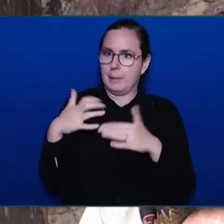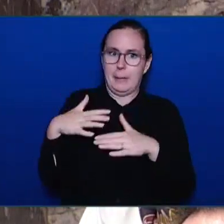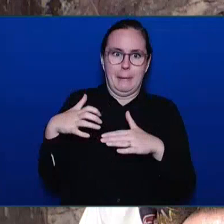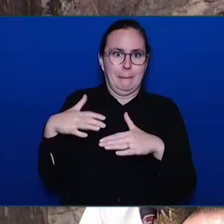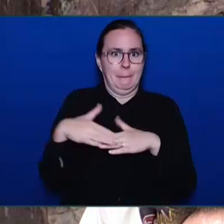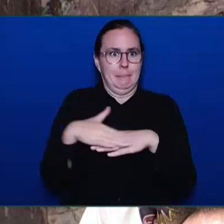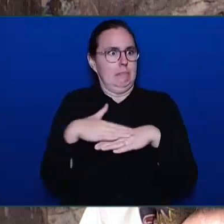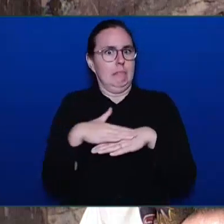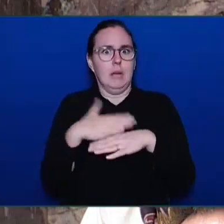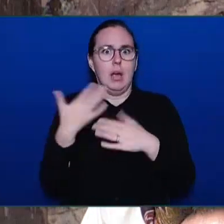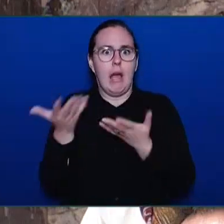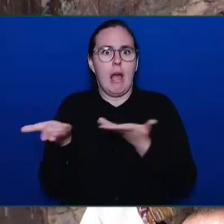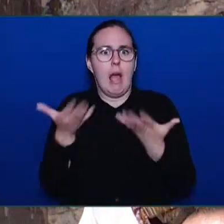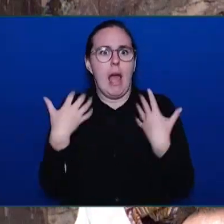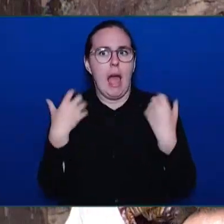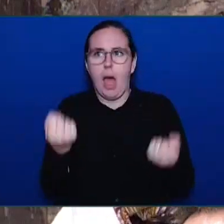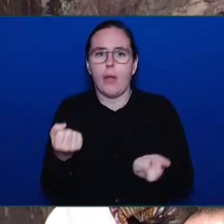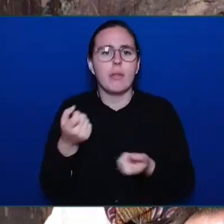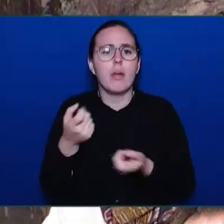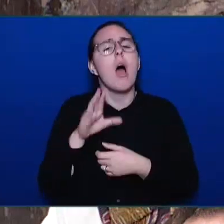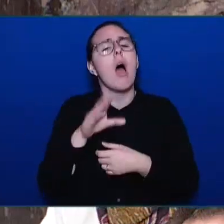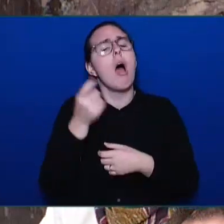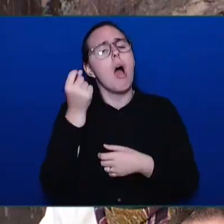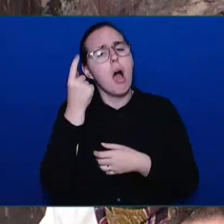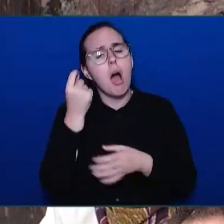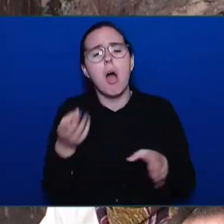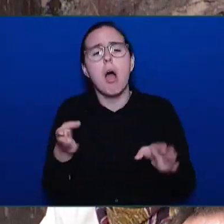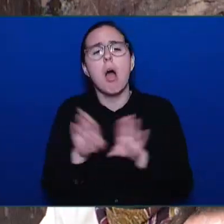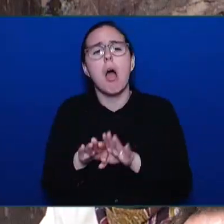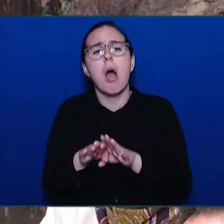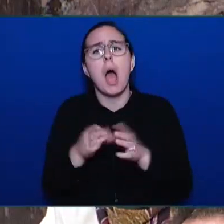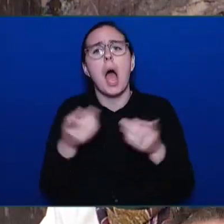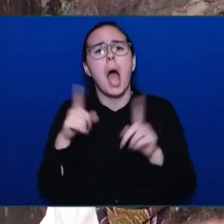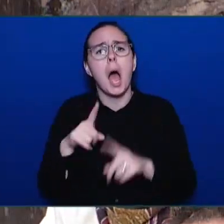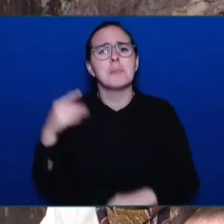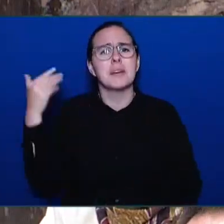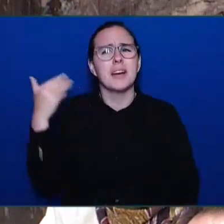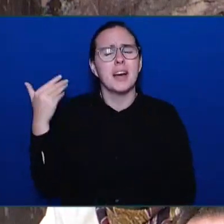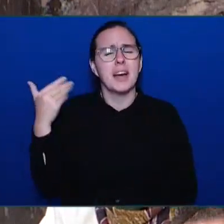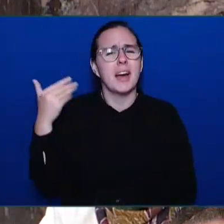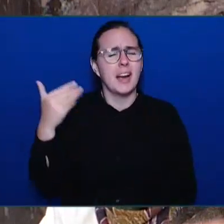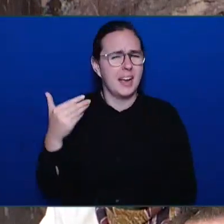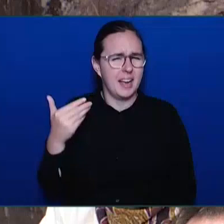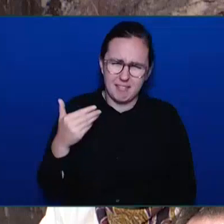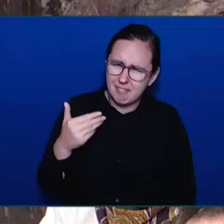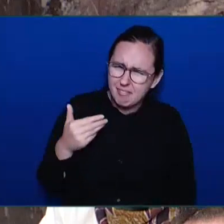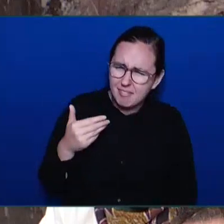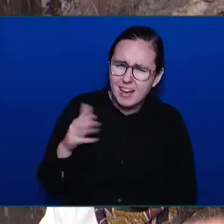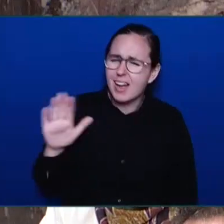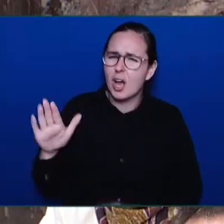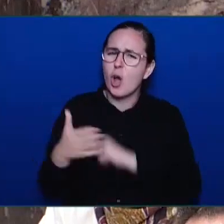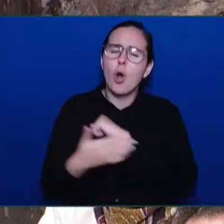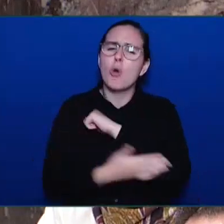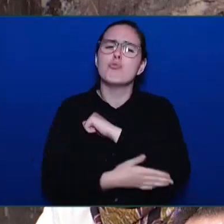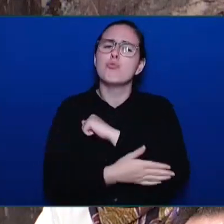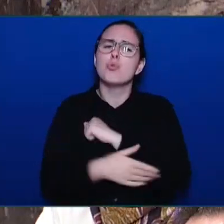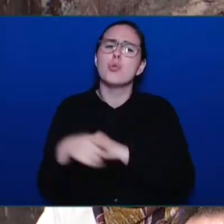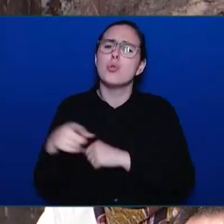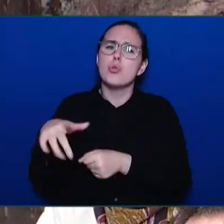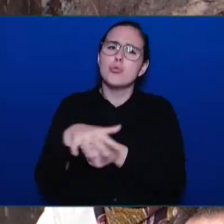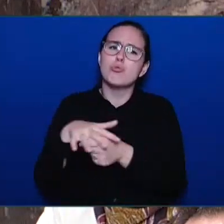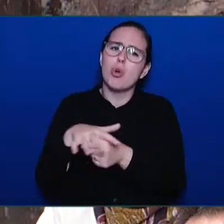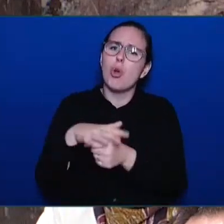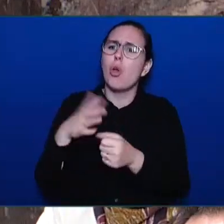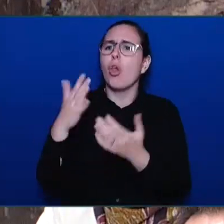rooms across rural British Columbia have closed time after time after time. And in fact, the mayor of